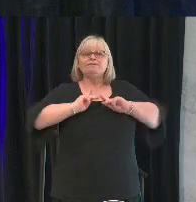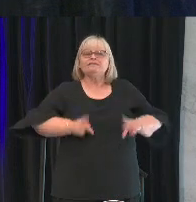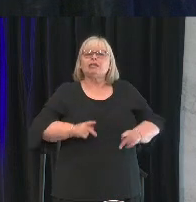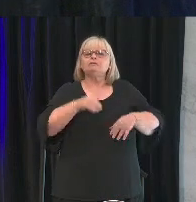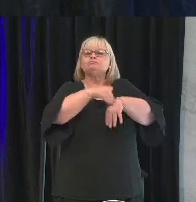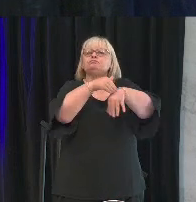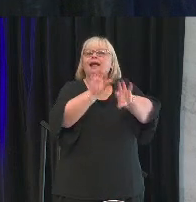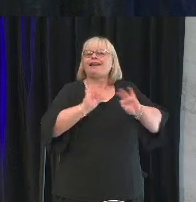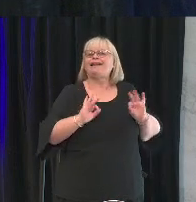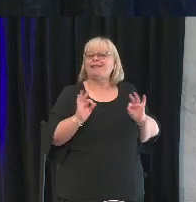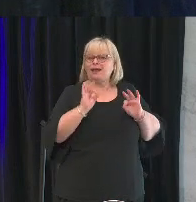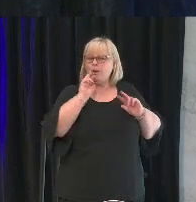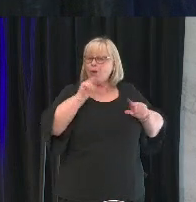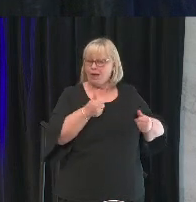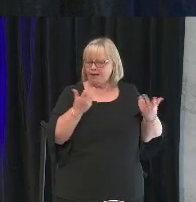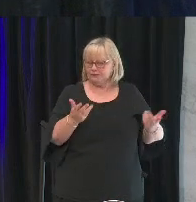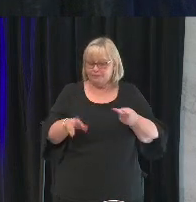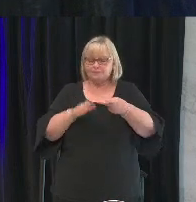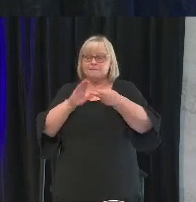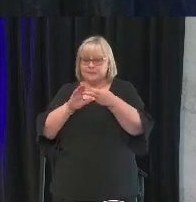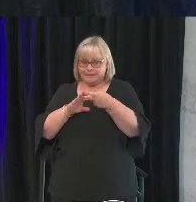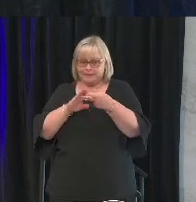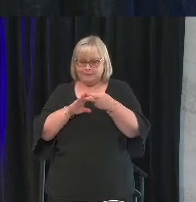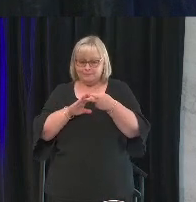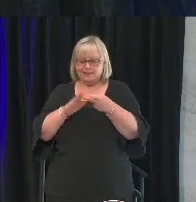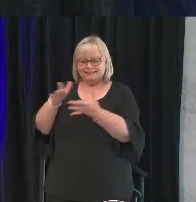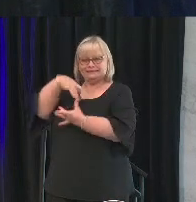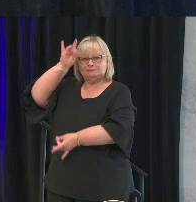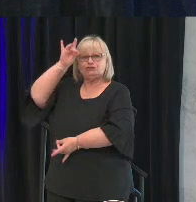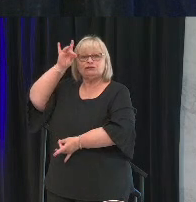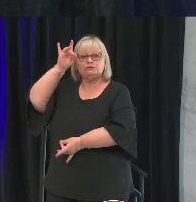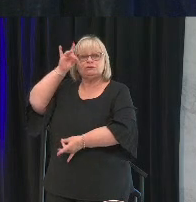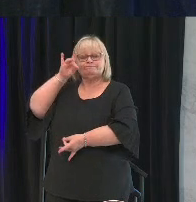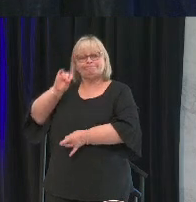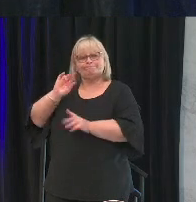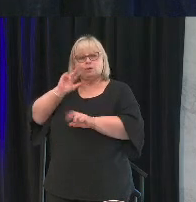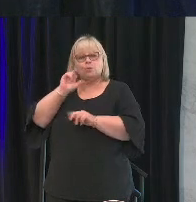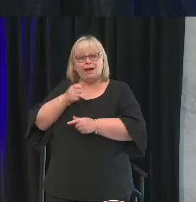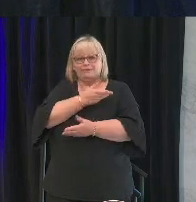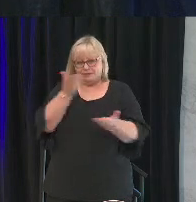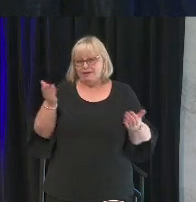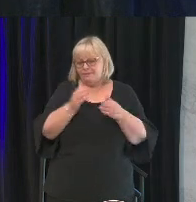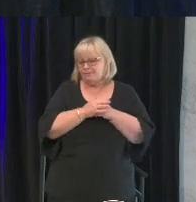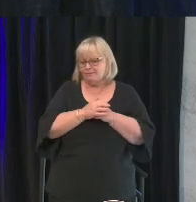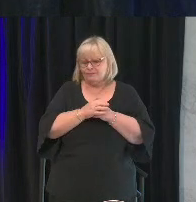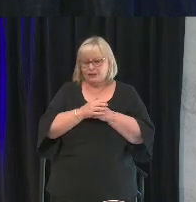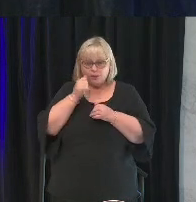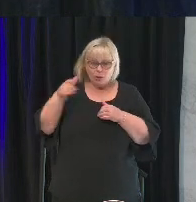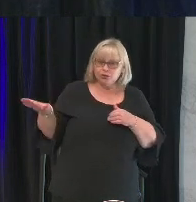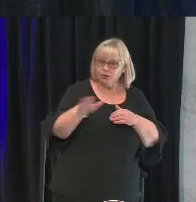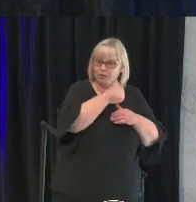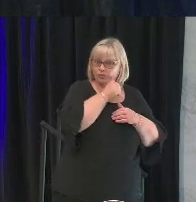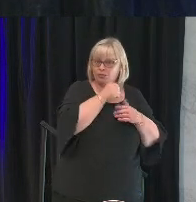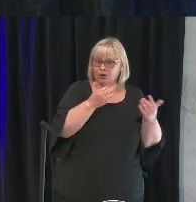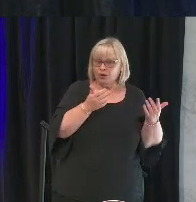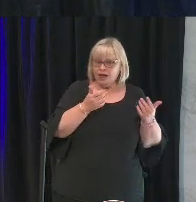you. The other side of that then is the spiritual protection that we offer up as well. Now, everybody here,